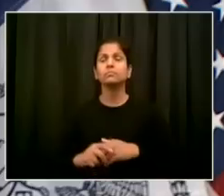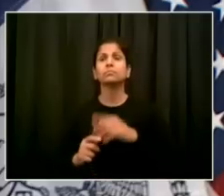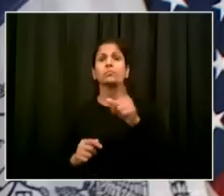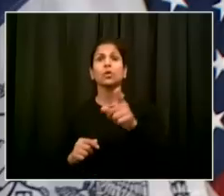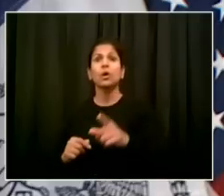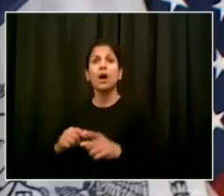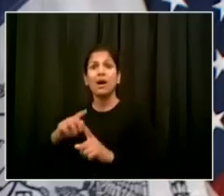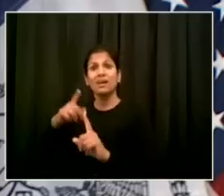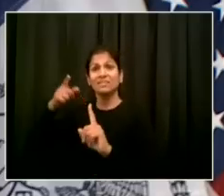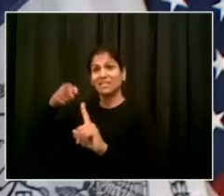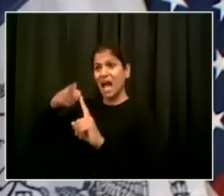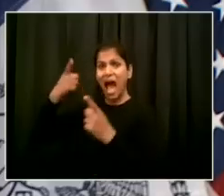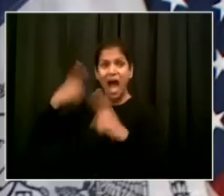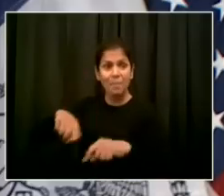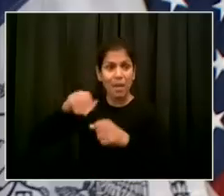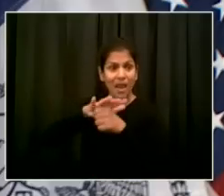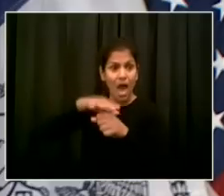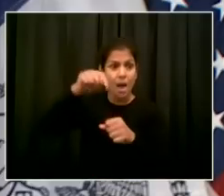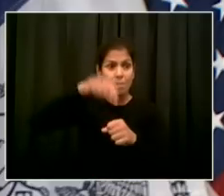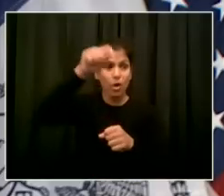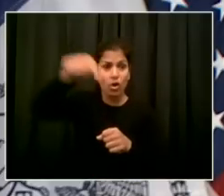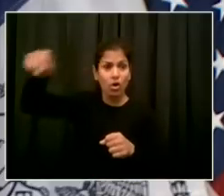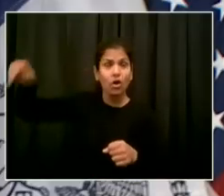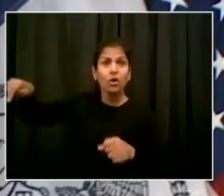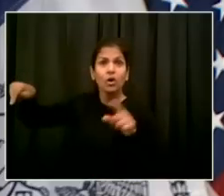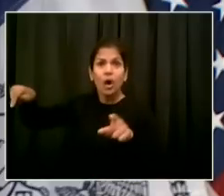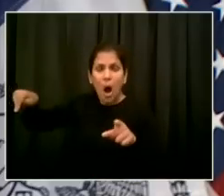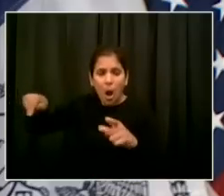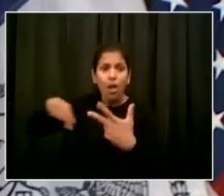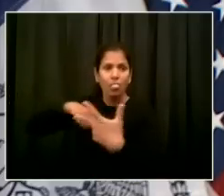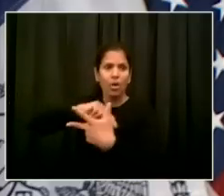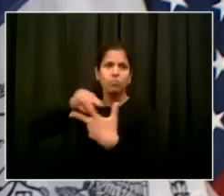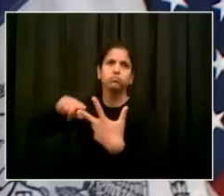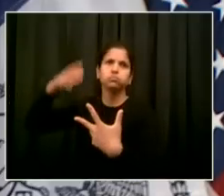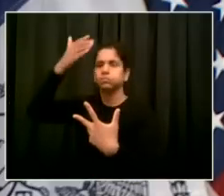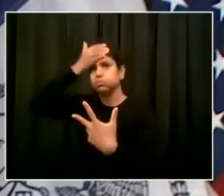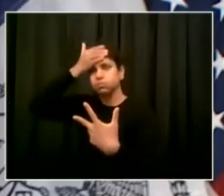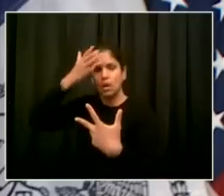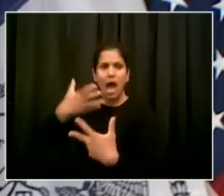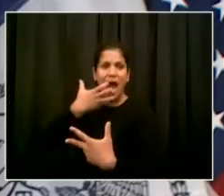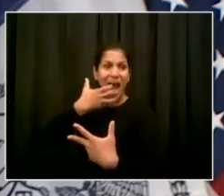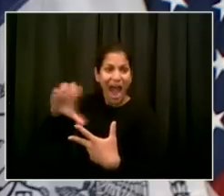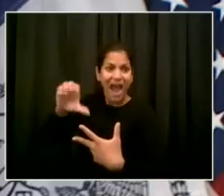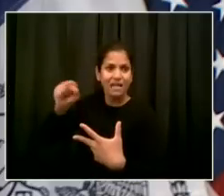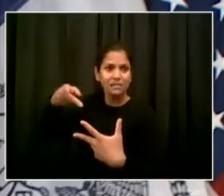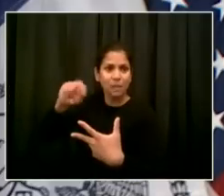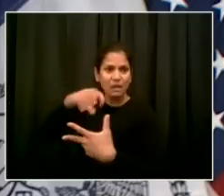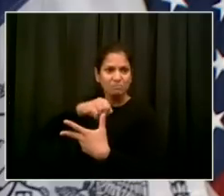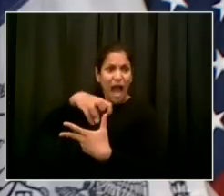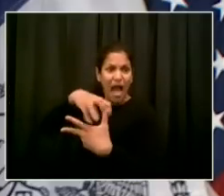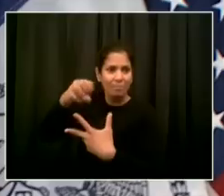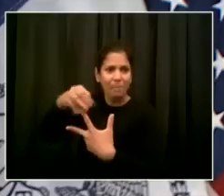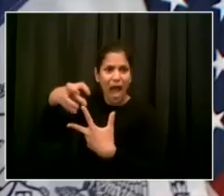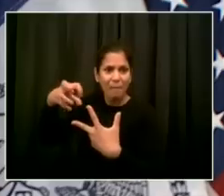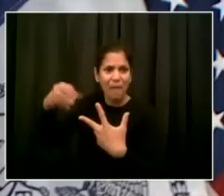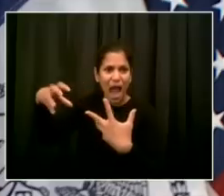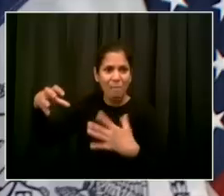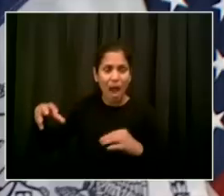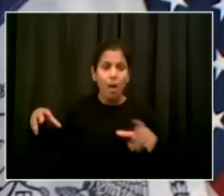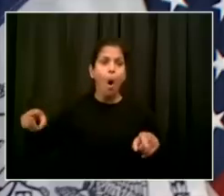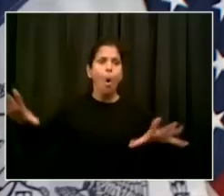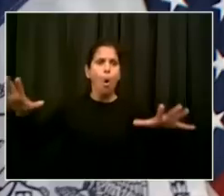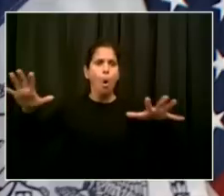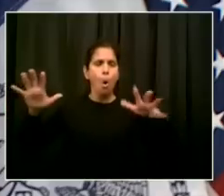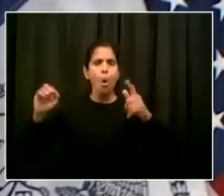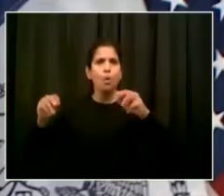to a health emergency. I think there still needs to be clarity about what that empowers the NYPD to do, not